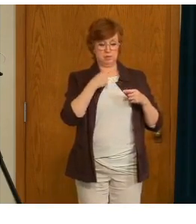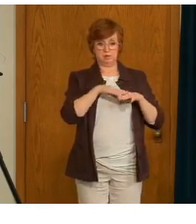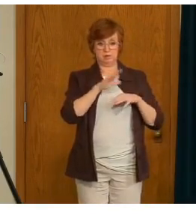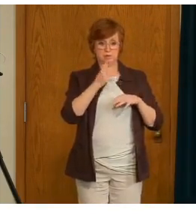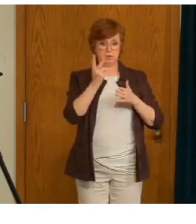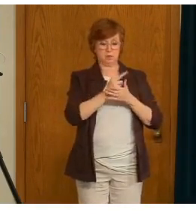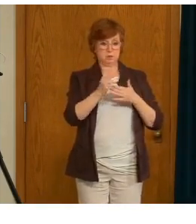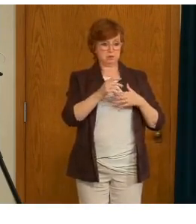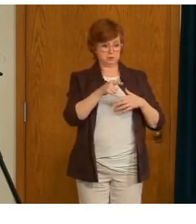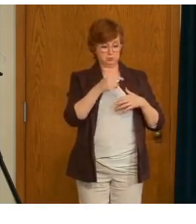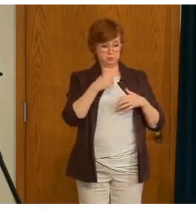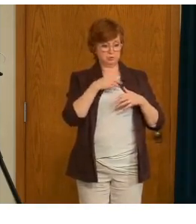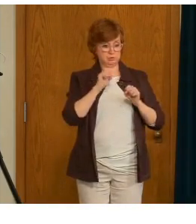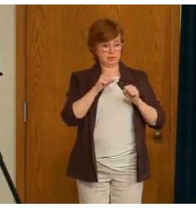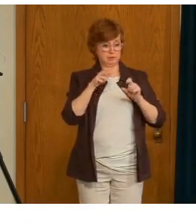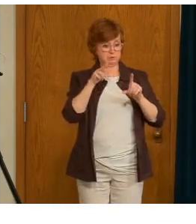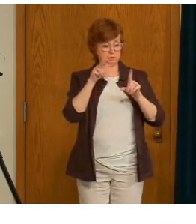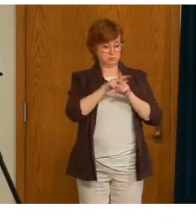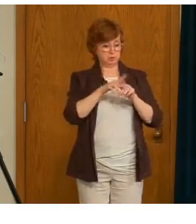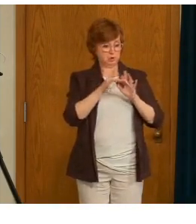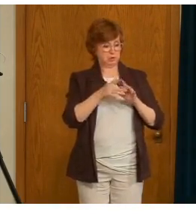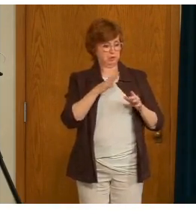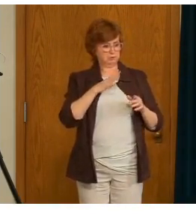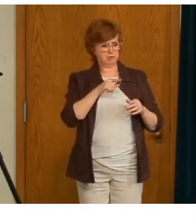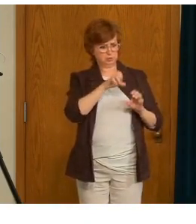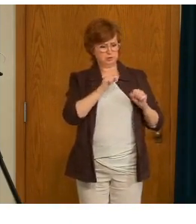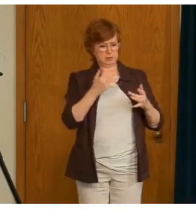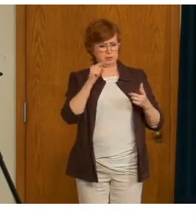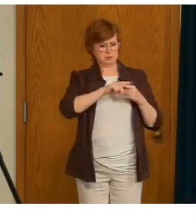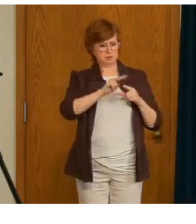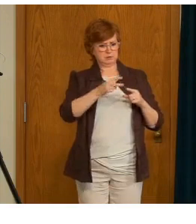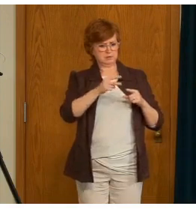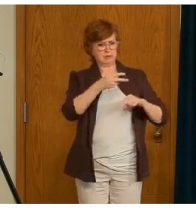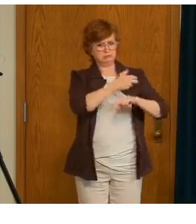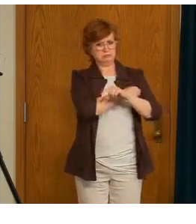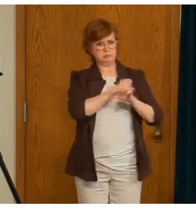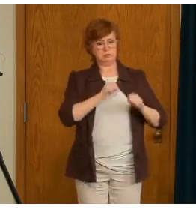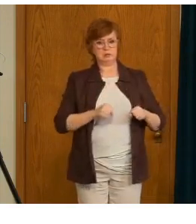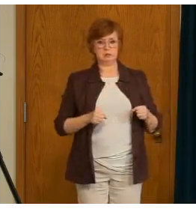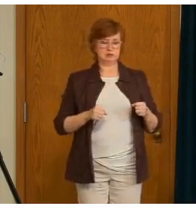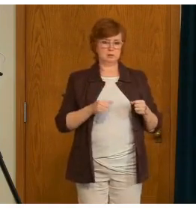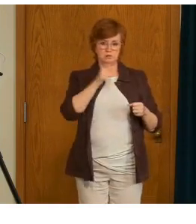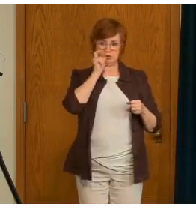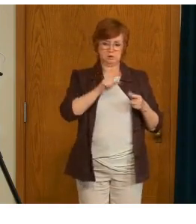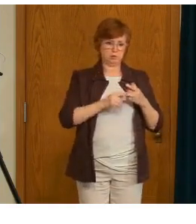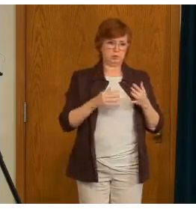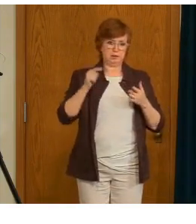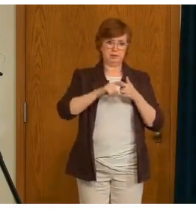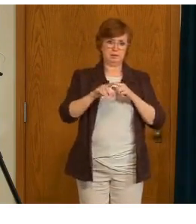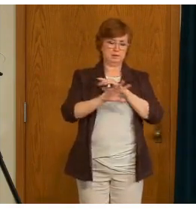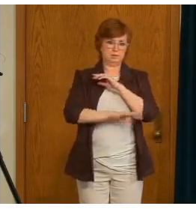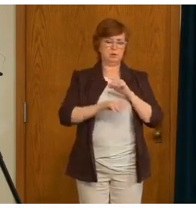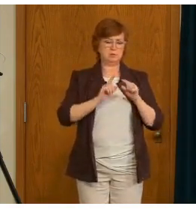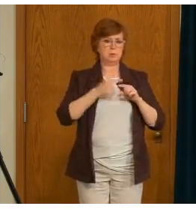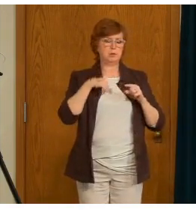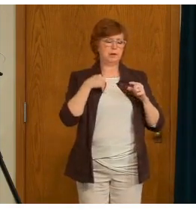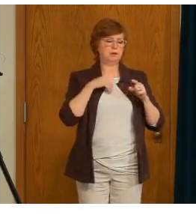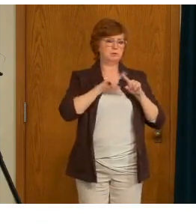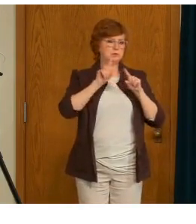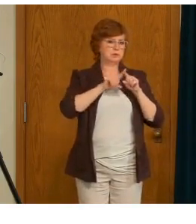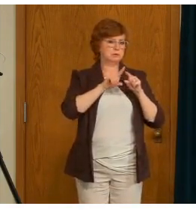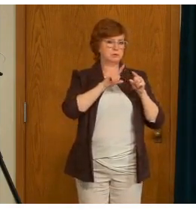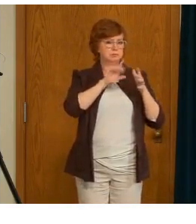second dose, I'd encourage them to get in and get fully vaccinated immediately, not wait till the school year. But there are a couple of options